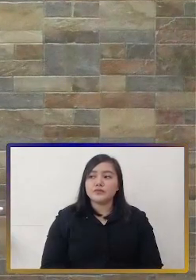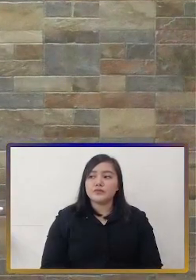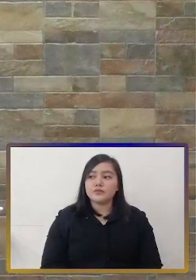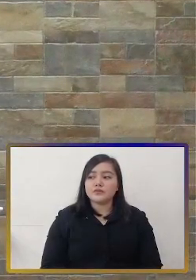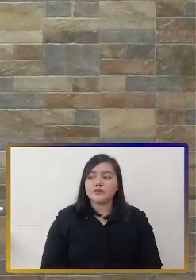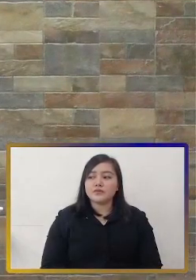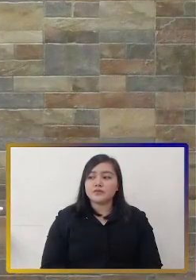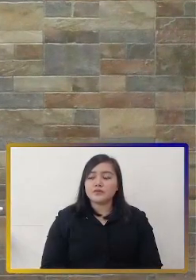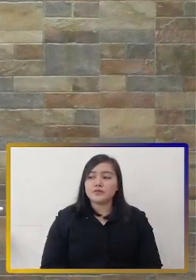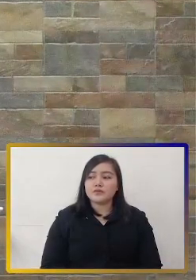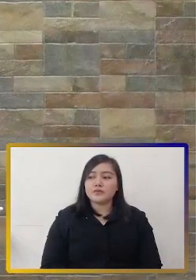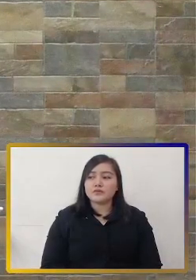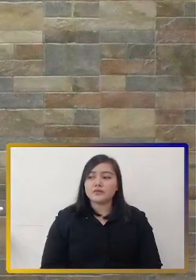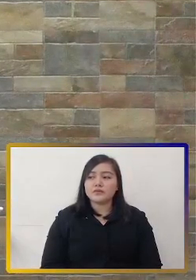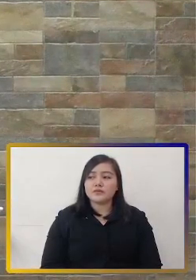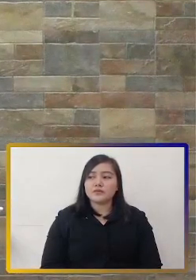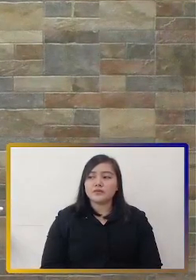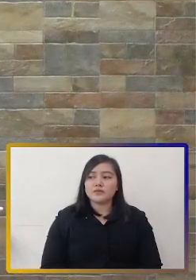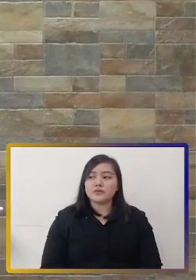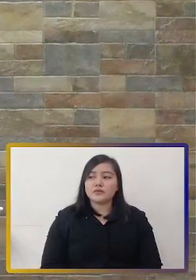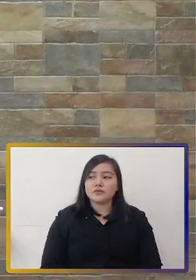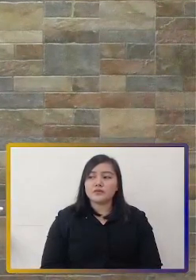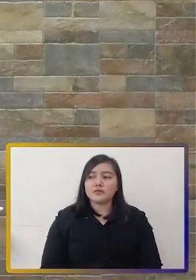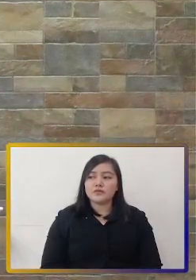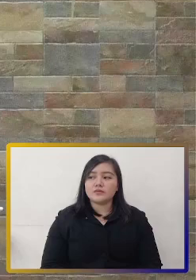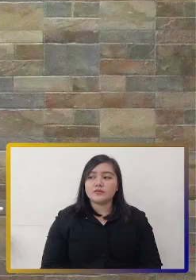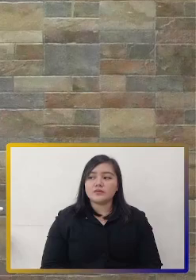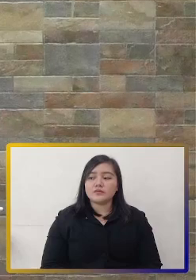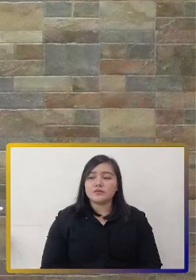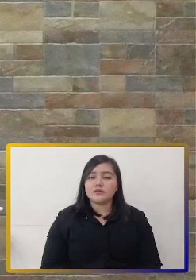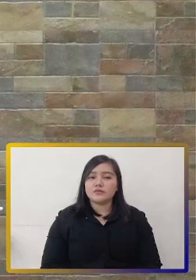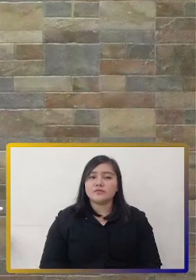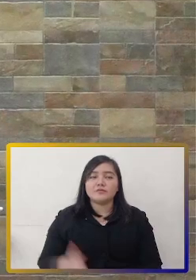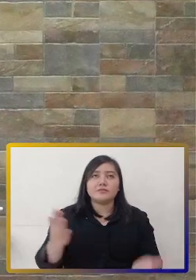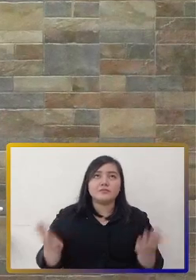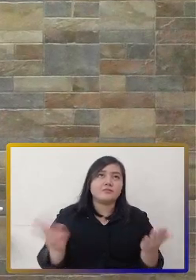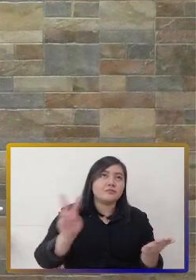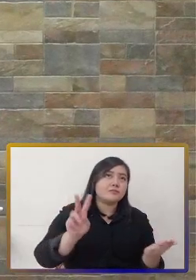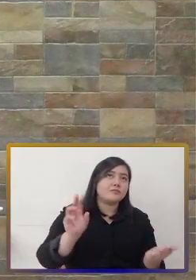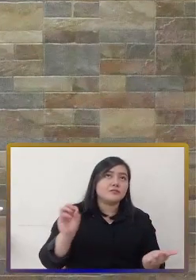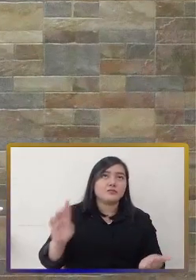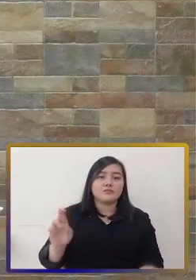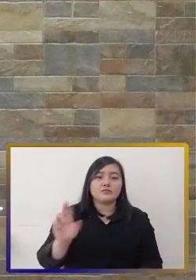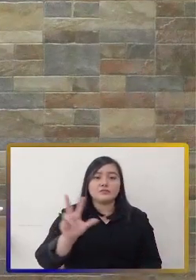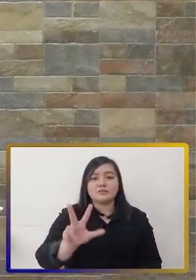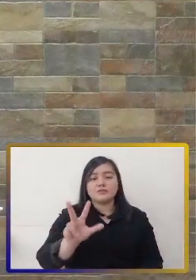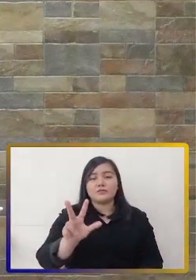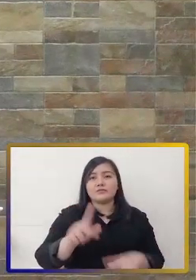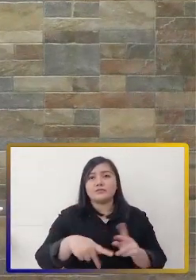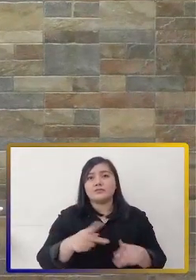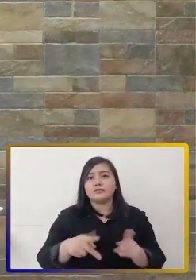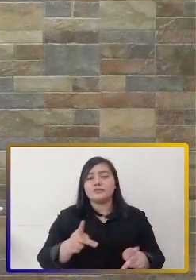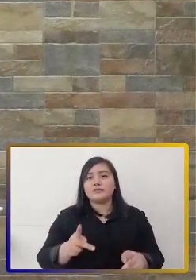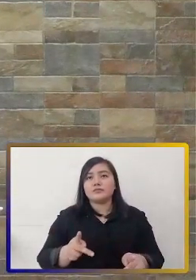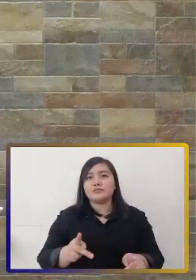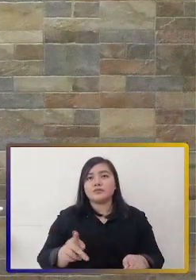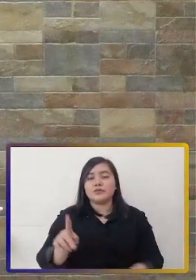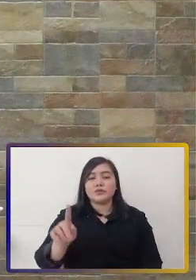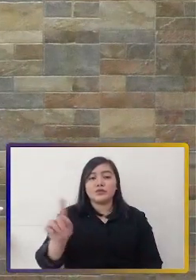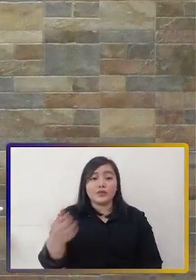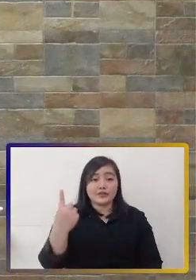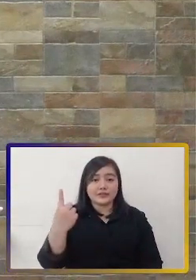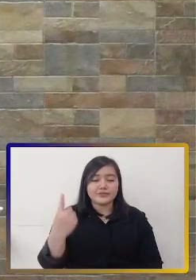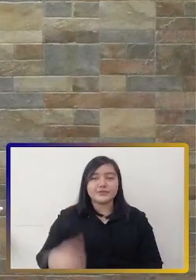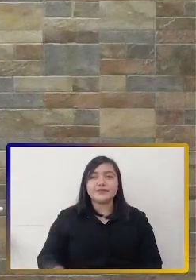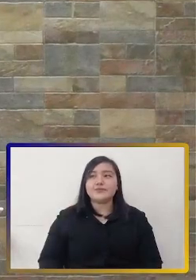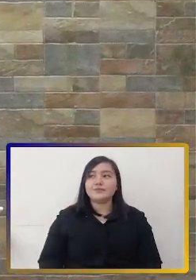po kayo ng dalawa or let's say, makaabot po tayo ng tatlo. Alright? So the first well-known church father